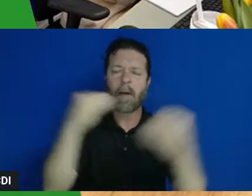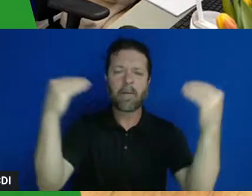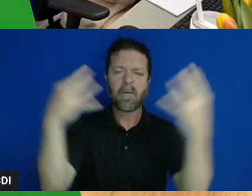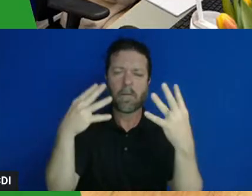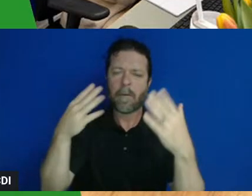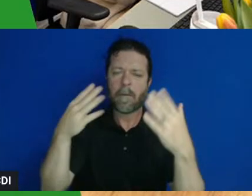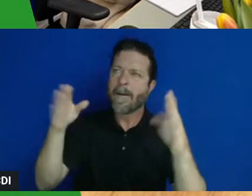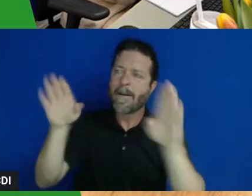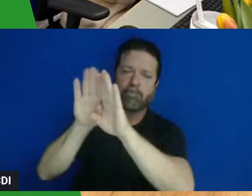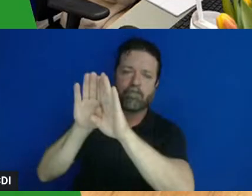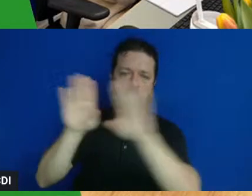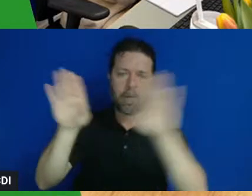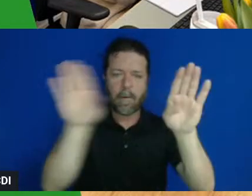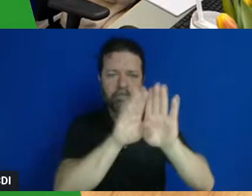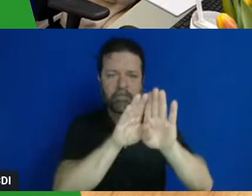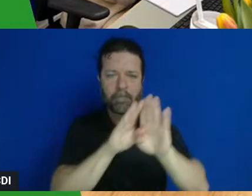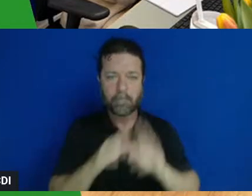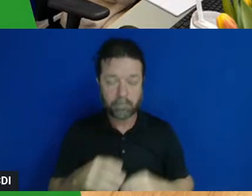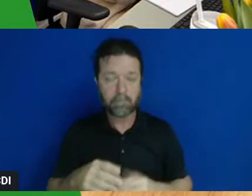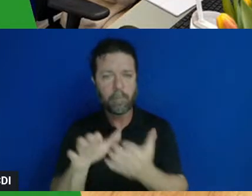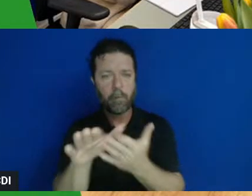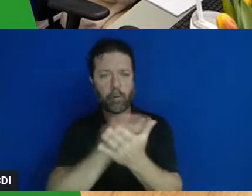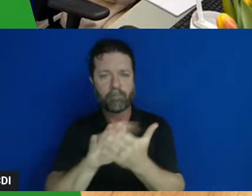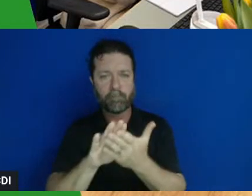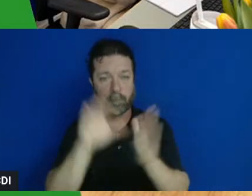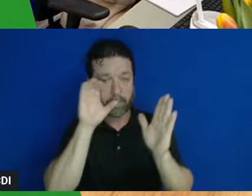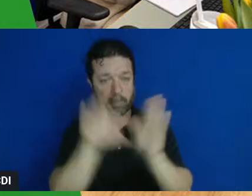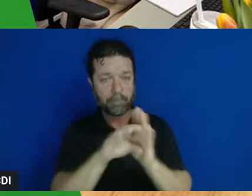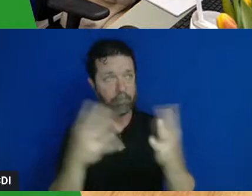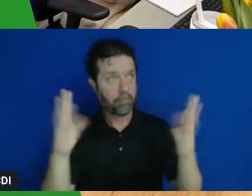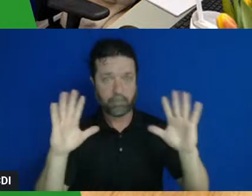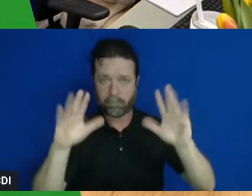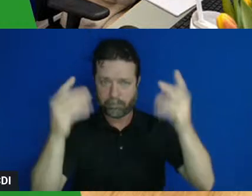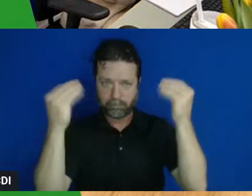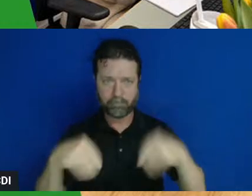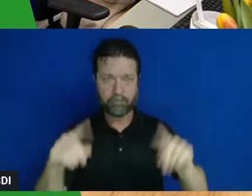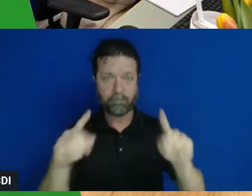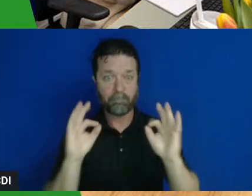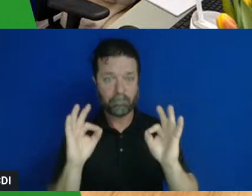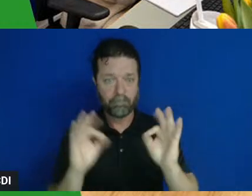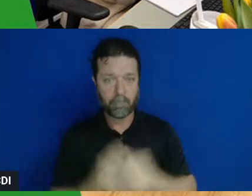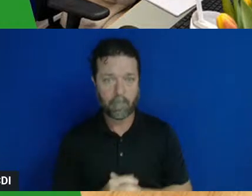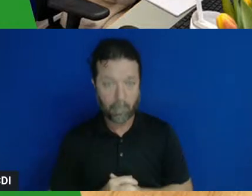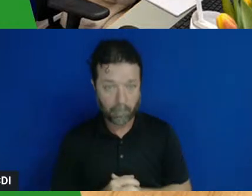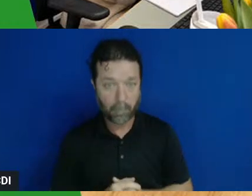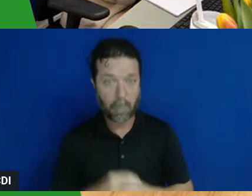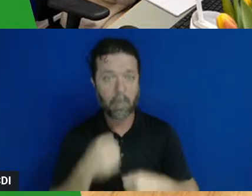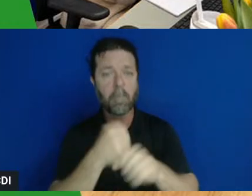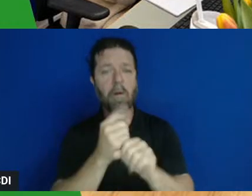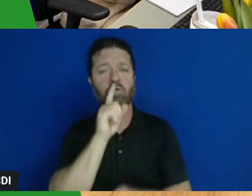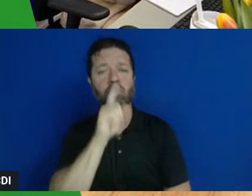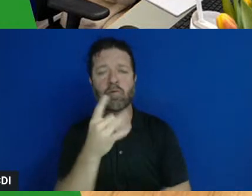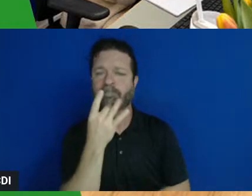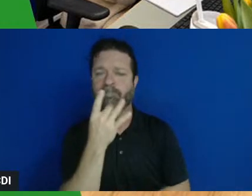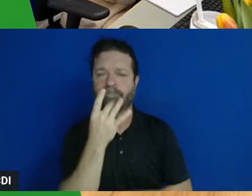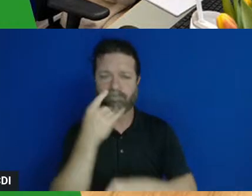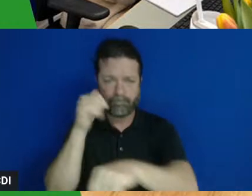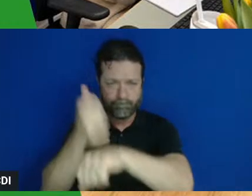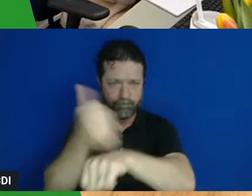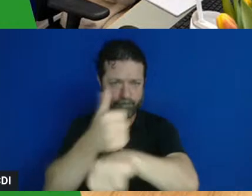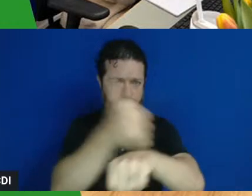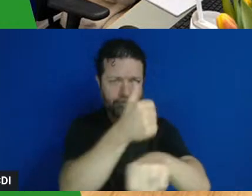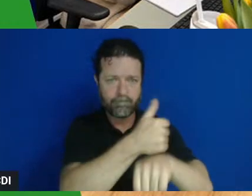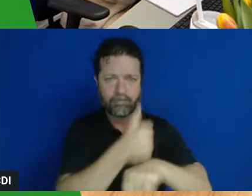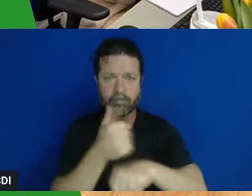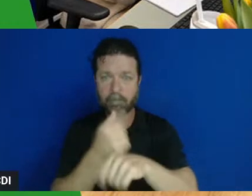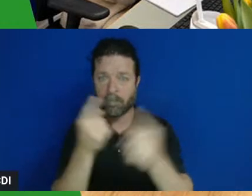video. We also require that you have additional lighting such as lamps or even our favorite, the ring